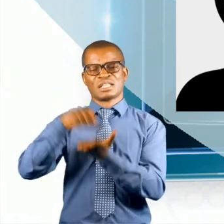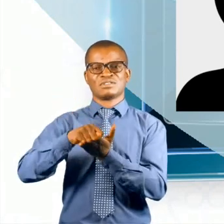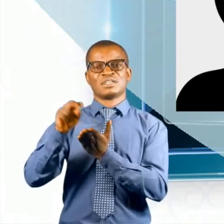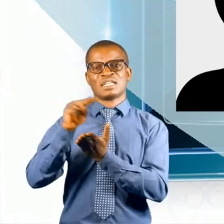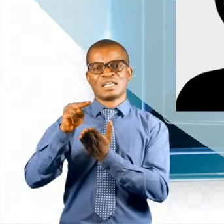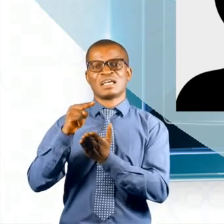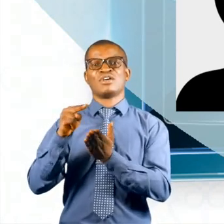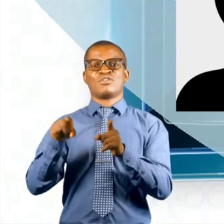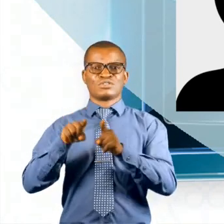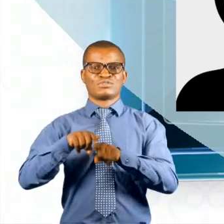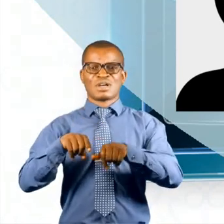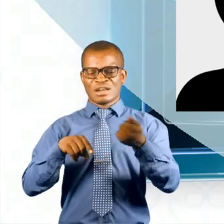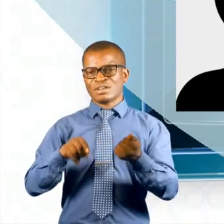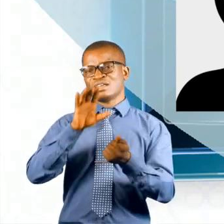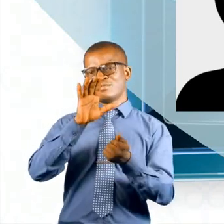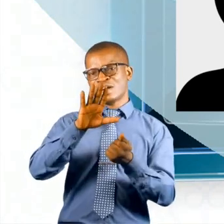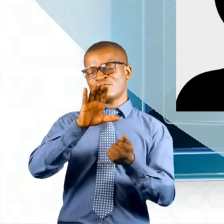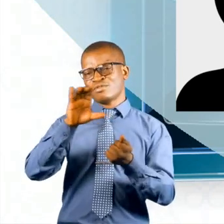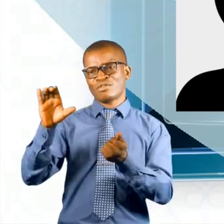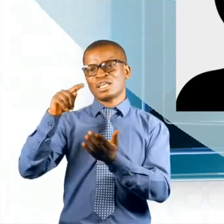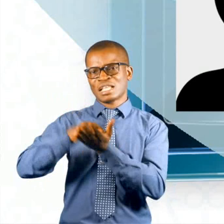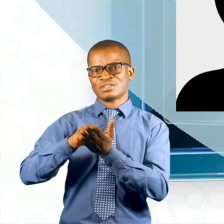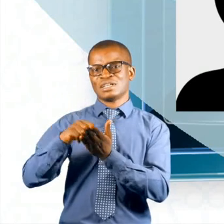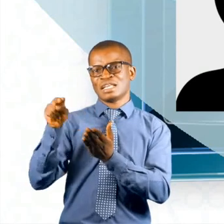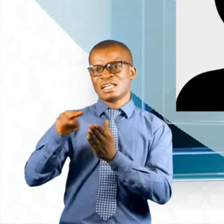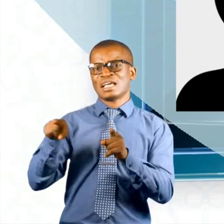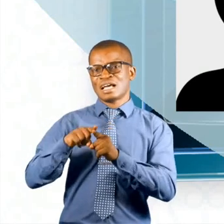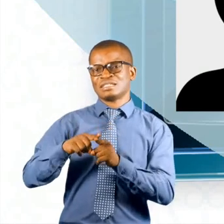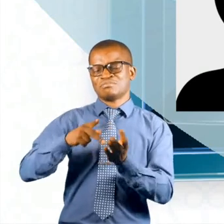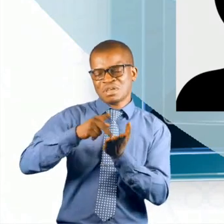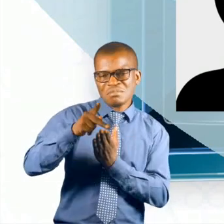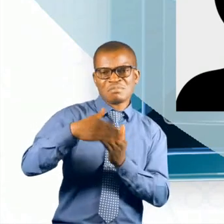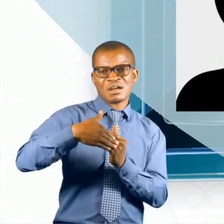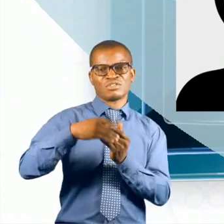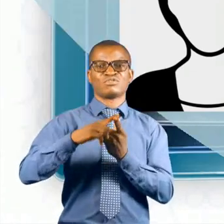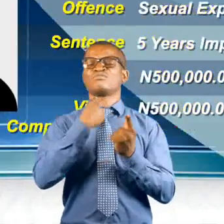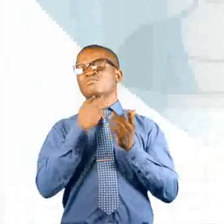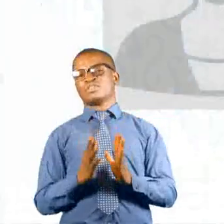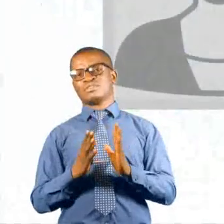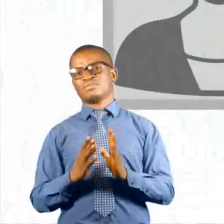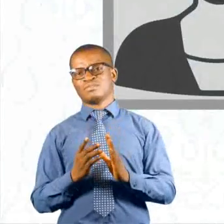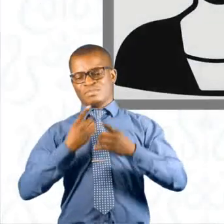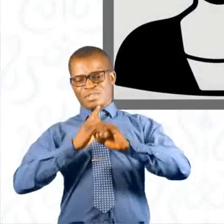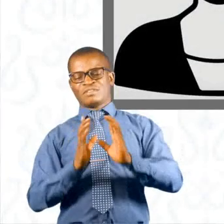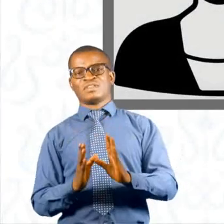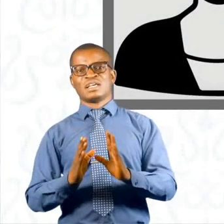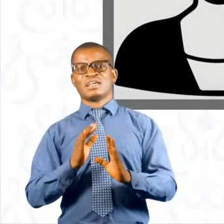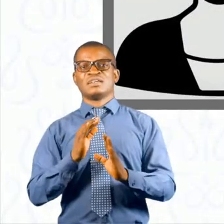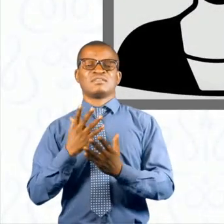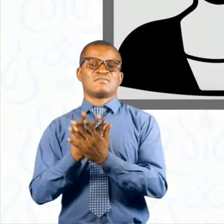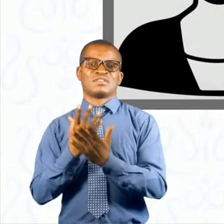500,000 naira and also another sum of 500,000 naira as compensation to the victim. The defendant, Ubong